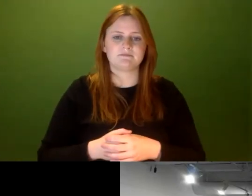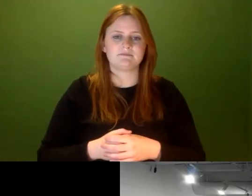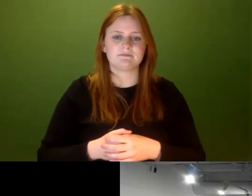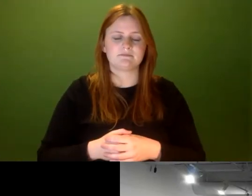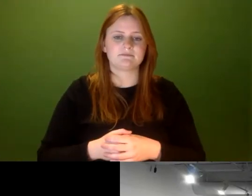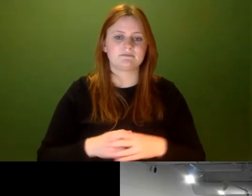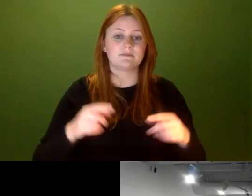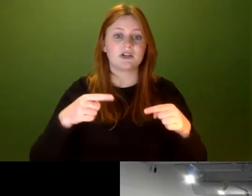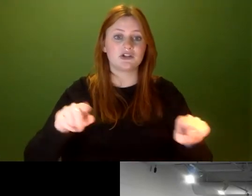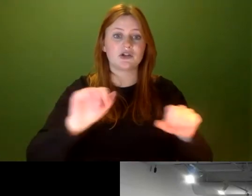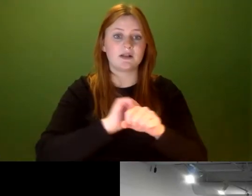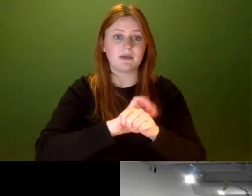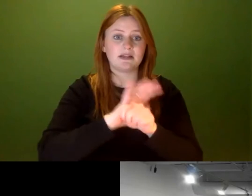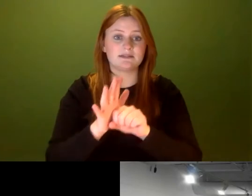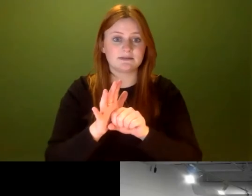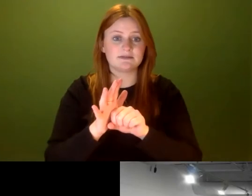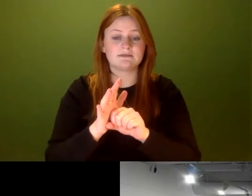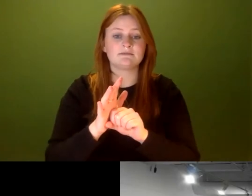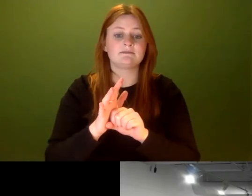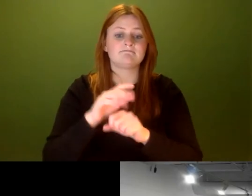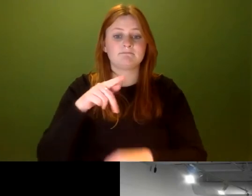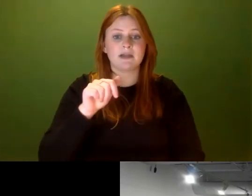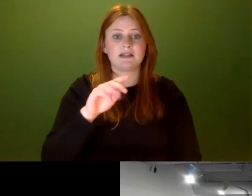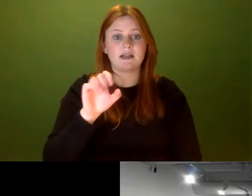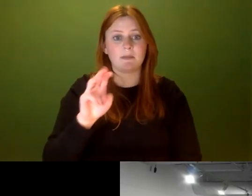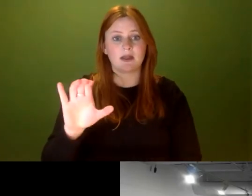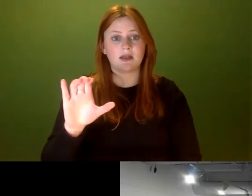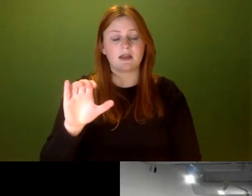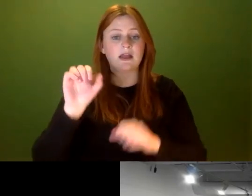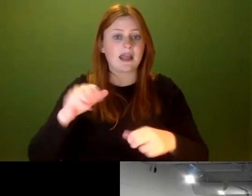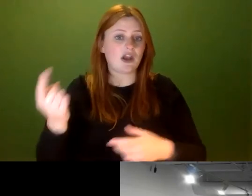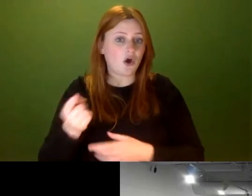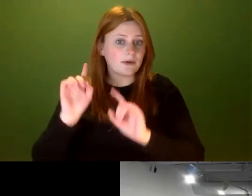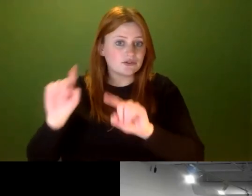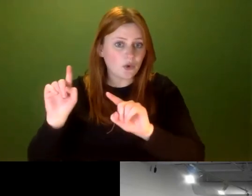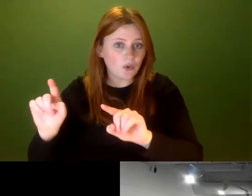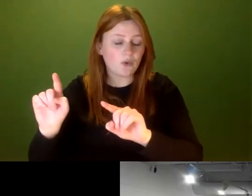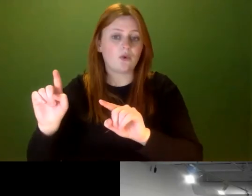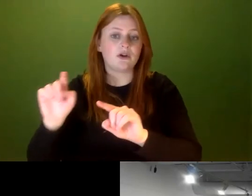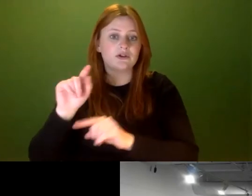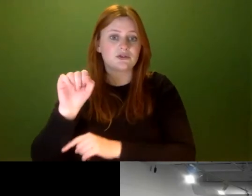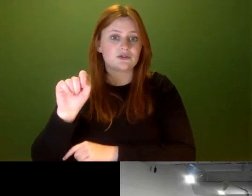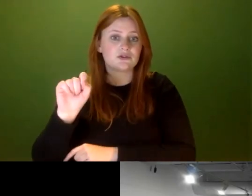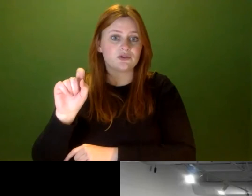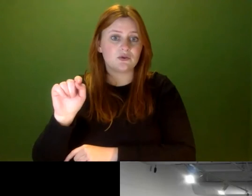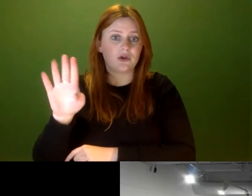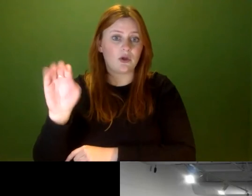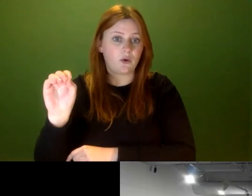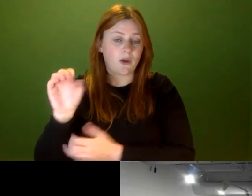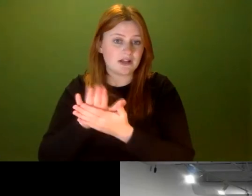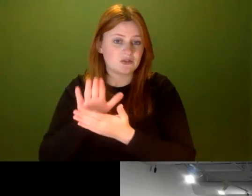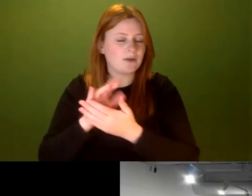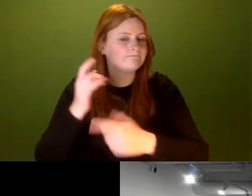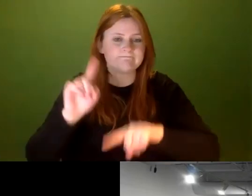there wasn't always access to my studio at school. And I started working in